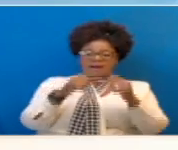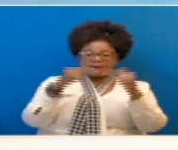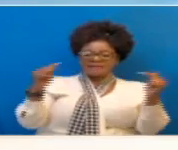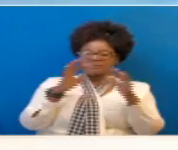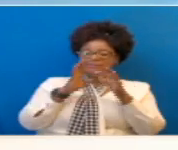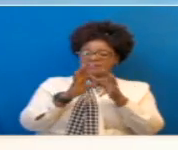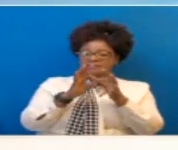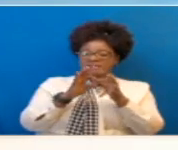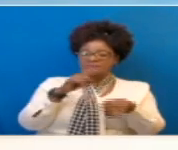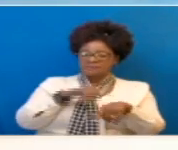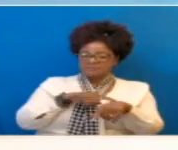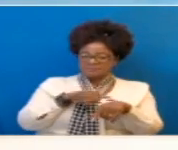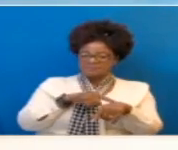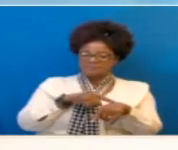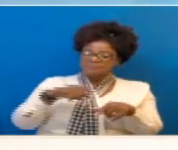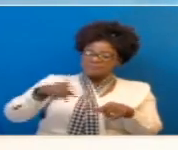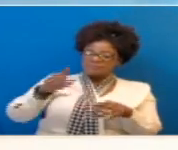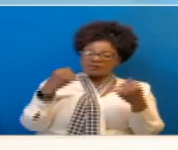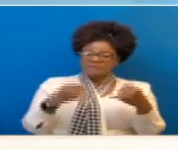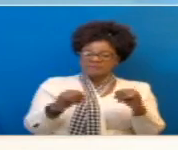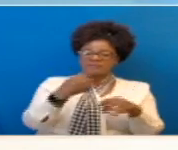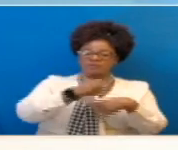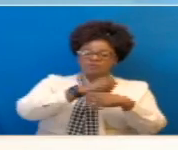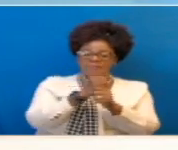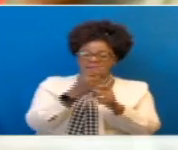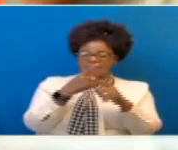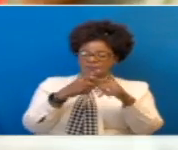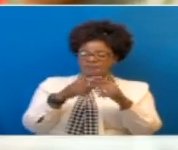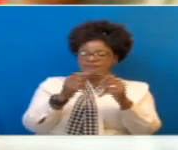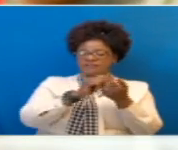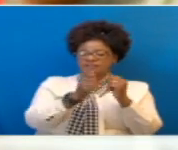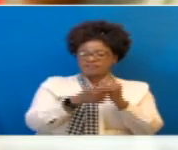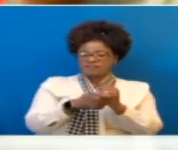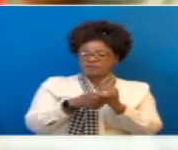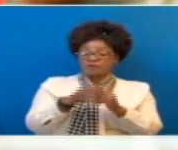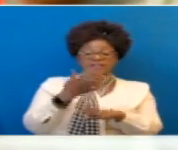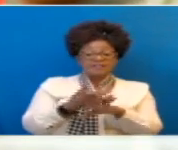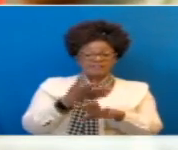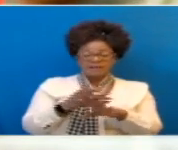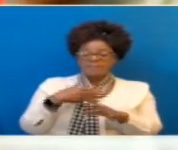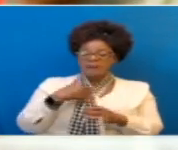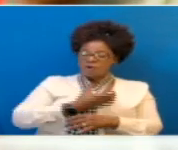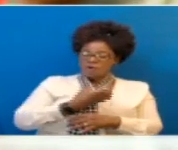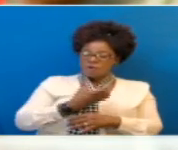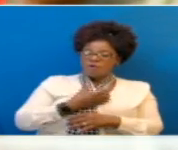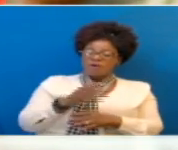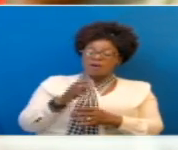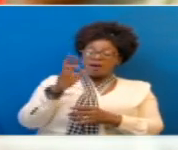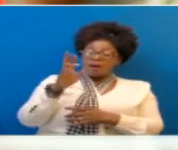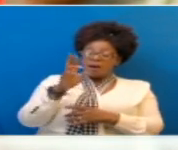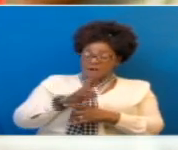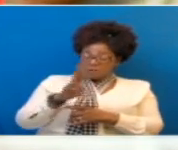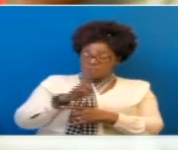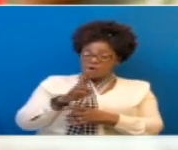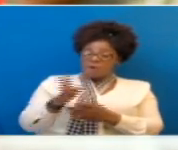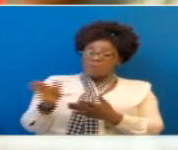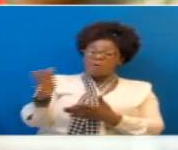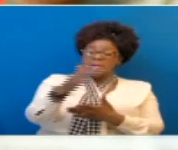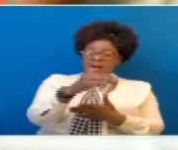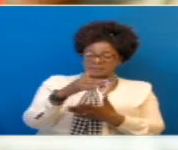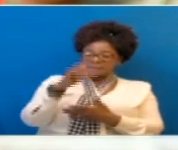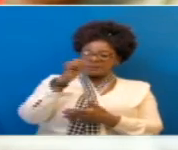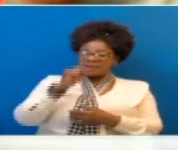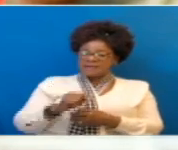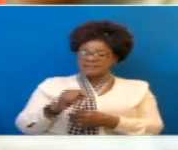culture, when in fact she is trying to make a positive change. It was difficult because my own uncle mobilized elders to curse me because I